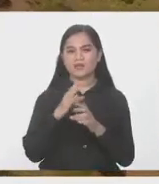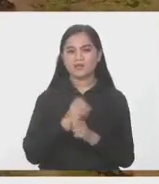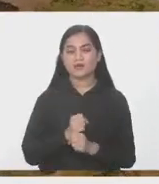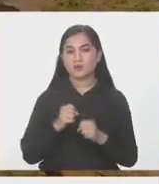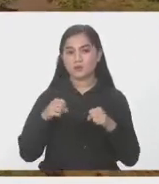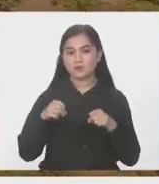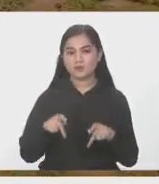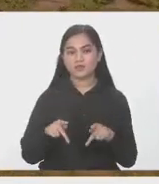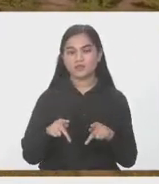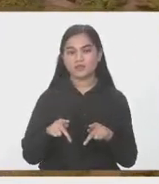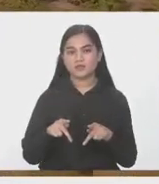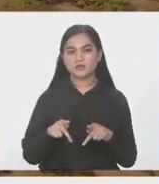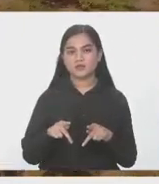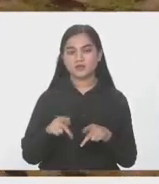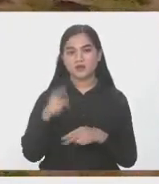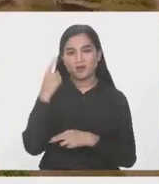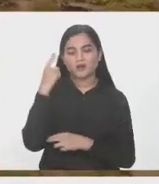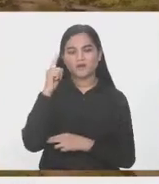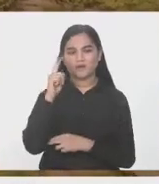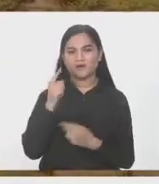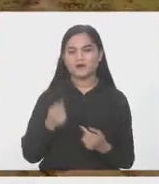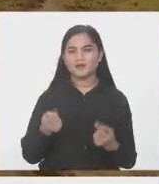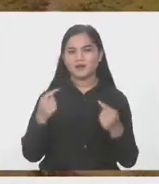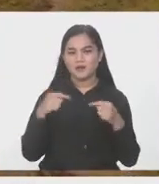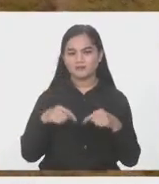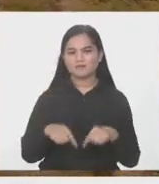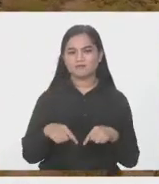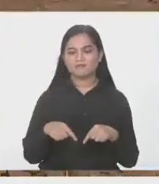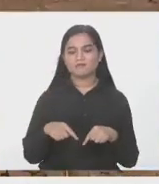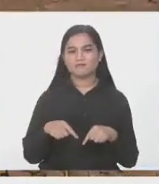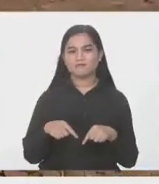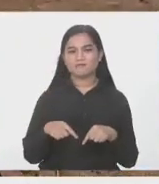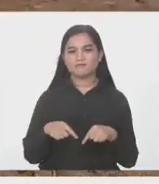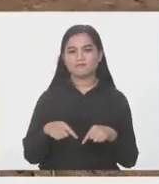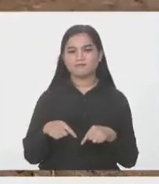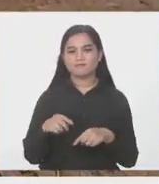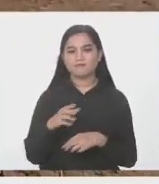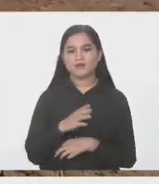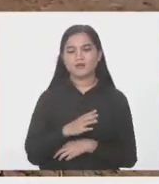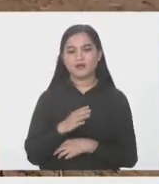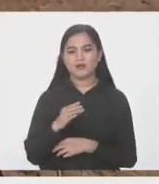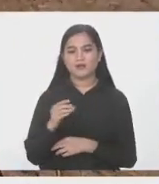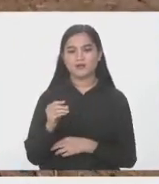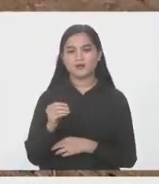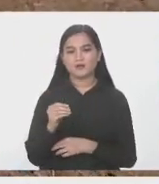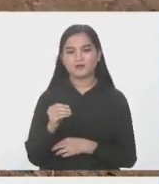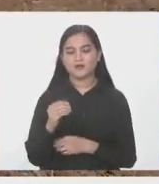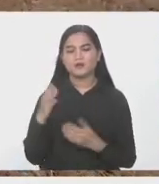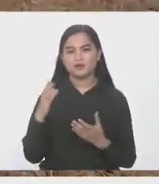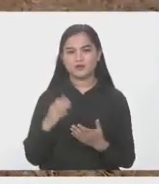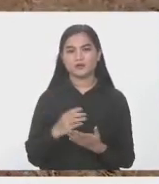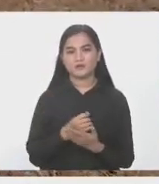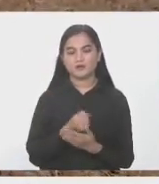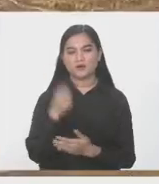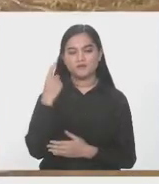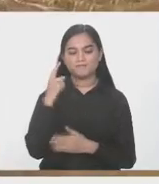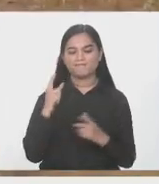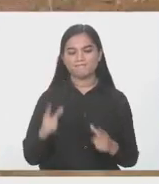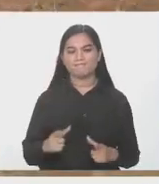opportunity to come to work so that they can earn their